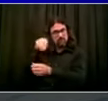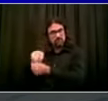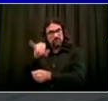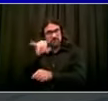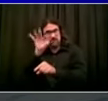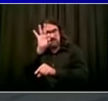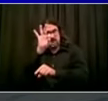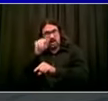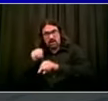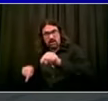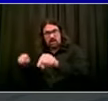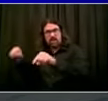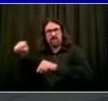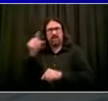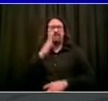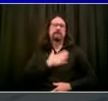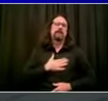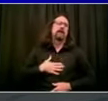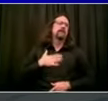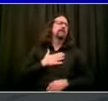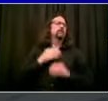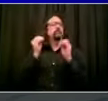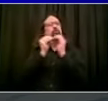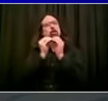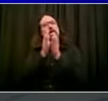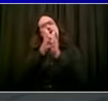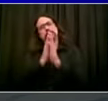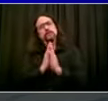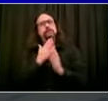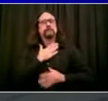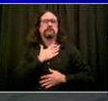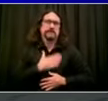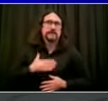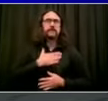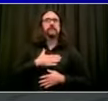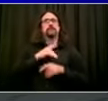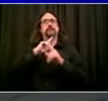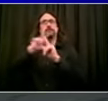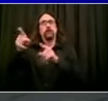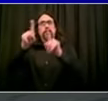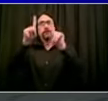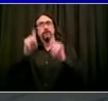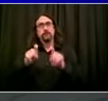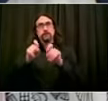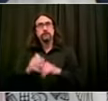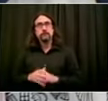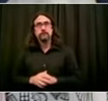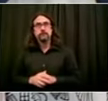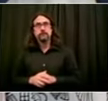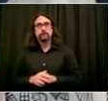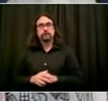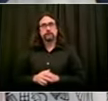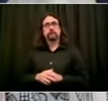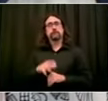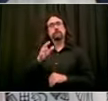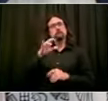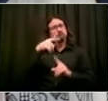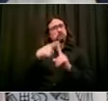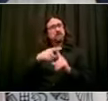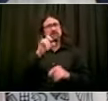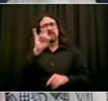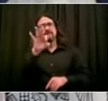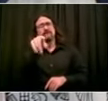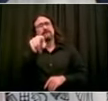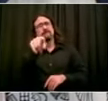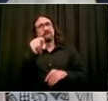recently, it's so important that we get a clear picture. The more New Yorkers who get tested, the better. Now, in terms of